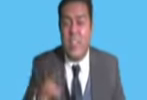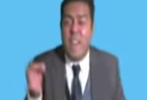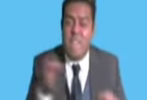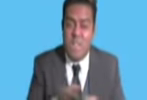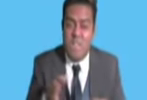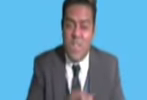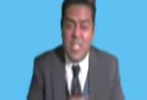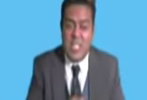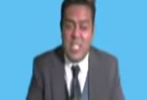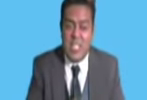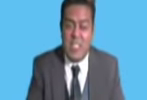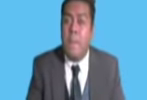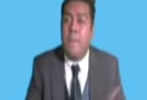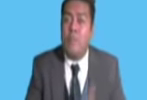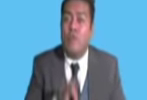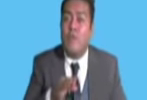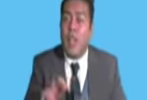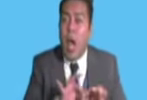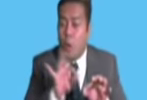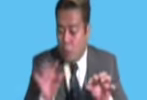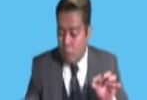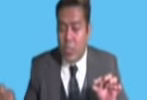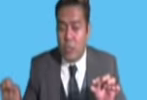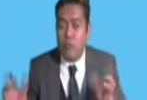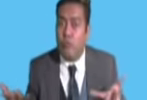and maintained our road and improved our drainage?